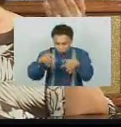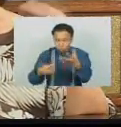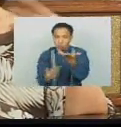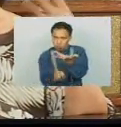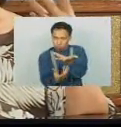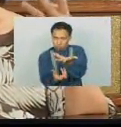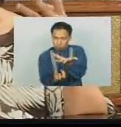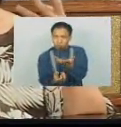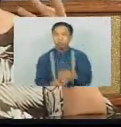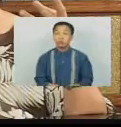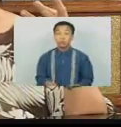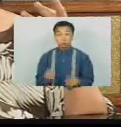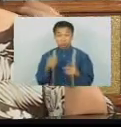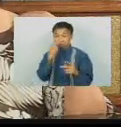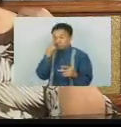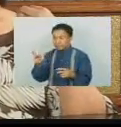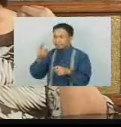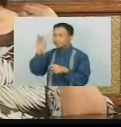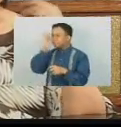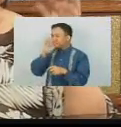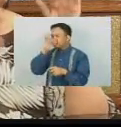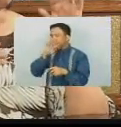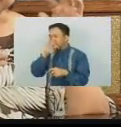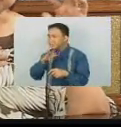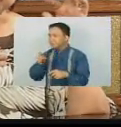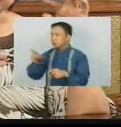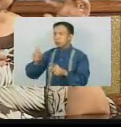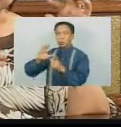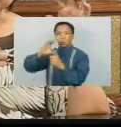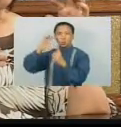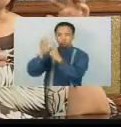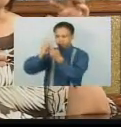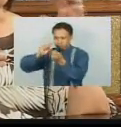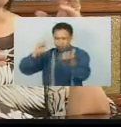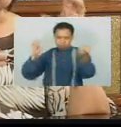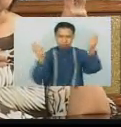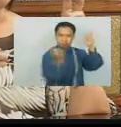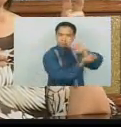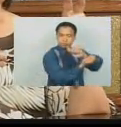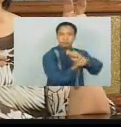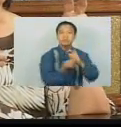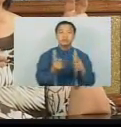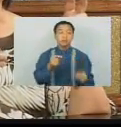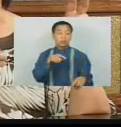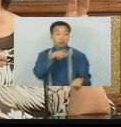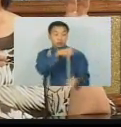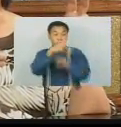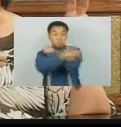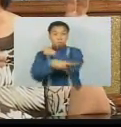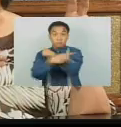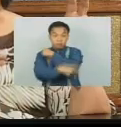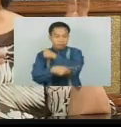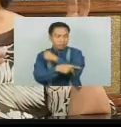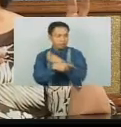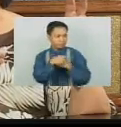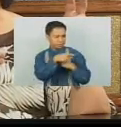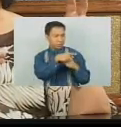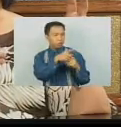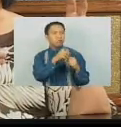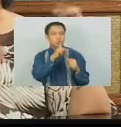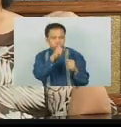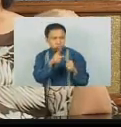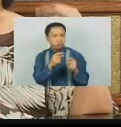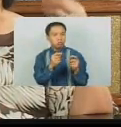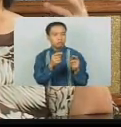na dinaanan ng Pinoy. Na kahit sa maliit na panahon, in the short time that they were exposed to schools, they